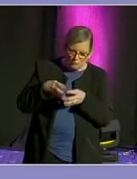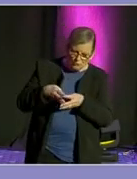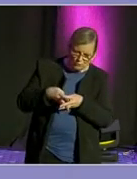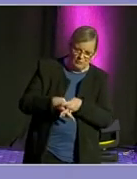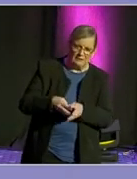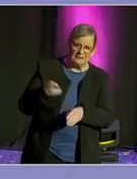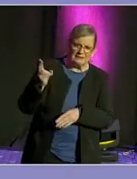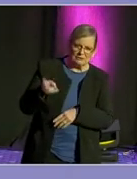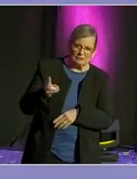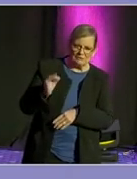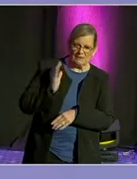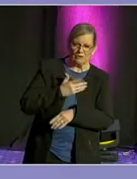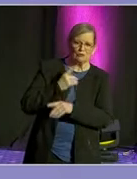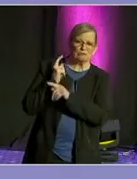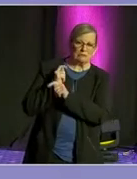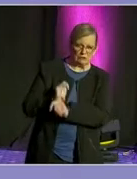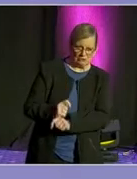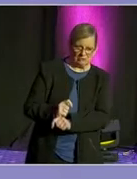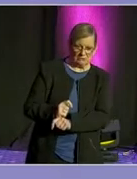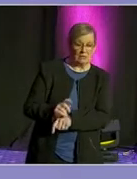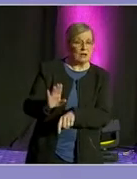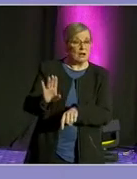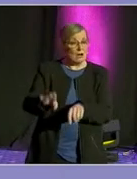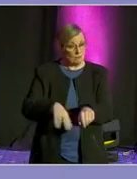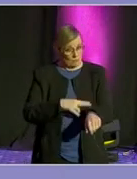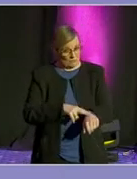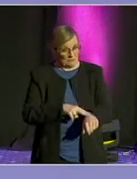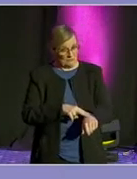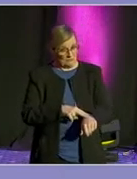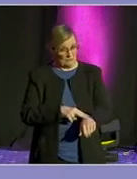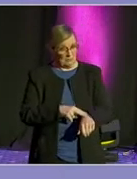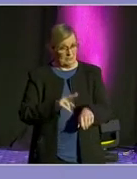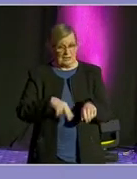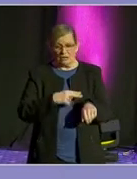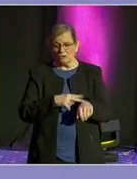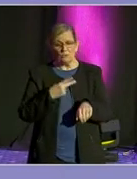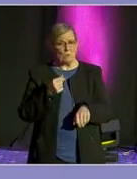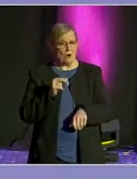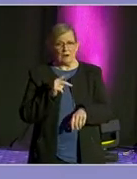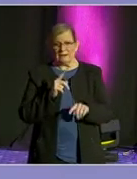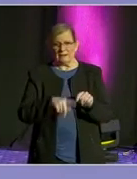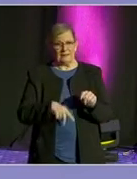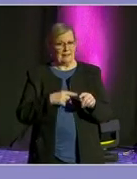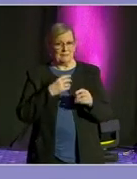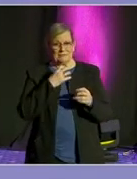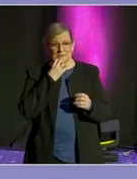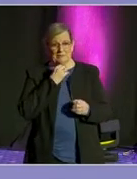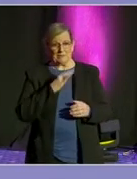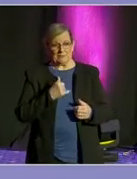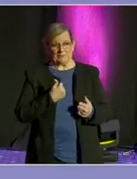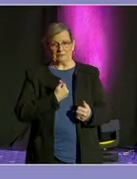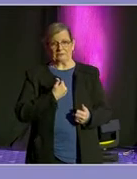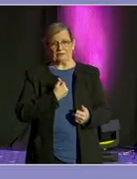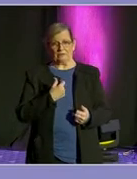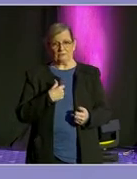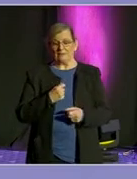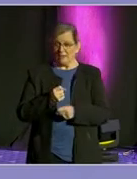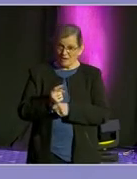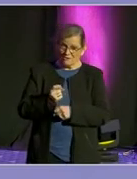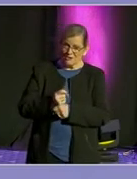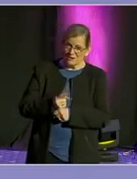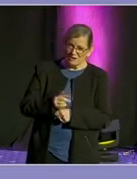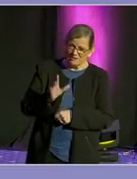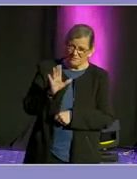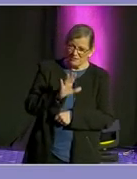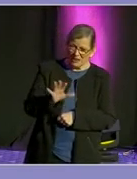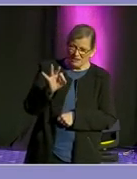tradition. But of course, the National Park Service can't care for the trees on our own. Each year, approximately 90